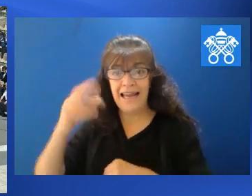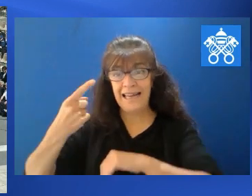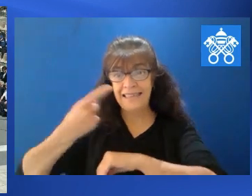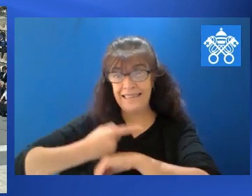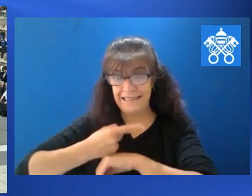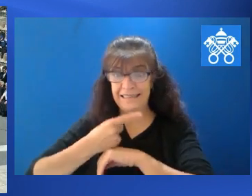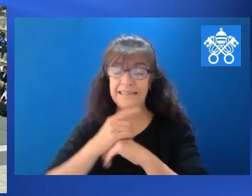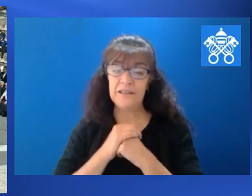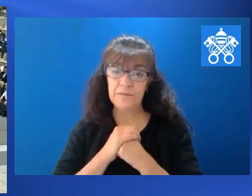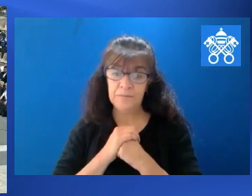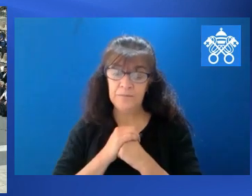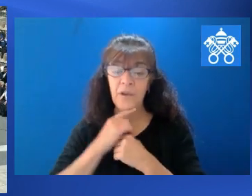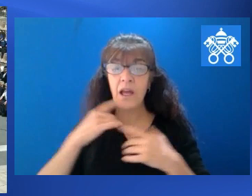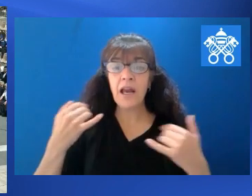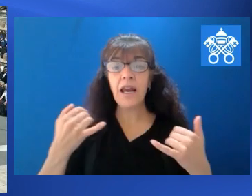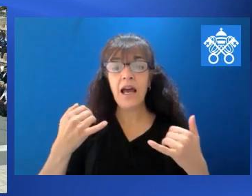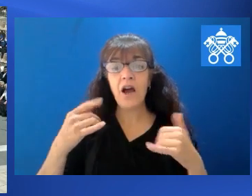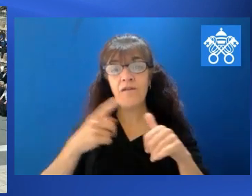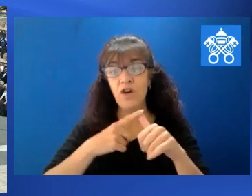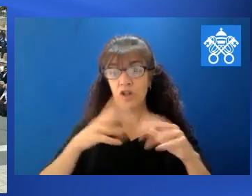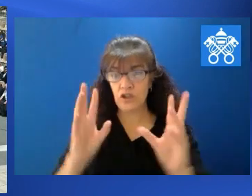And this is the first audience after that